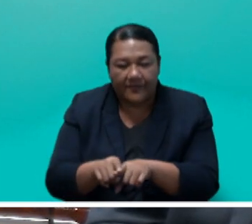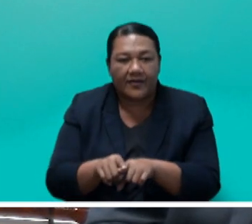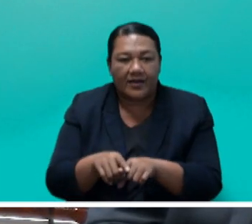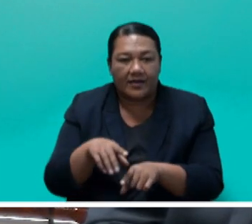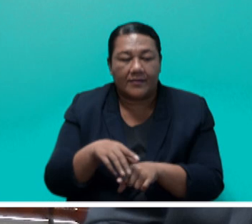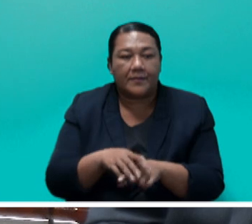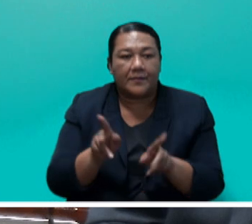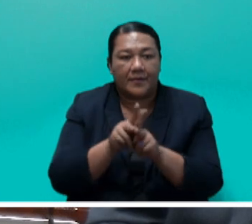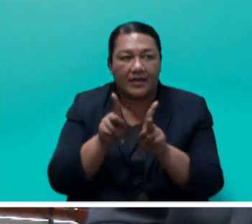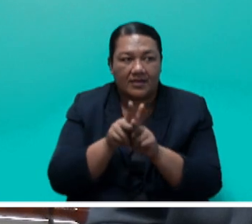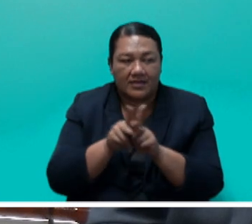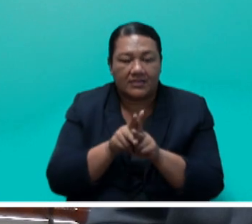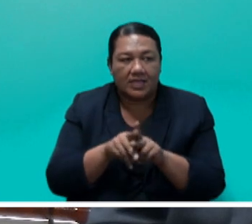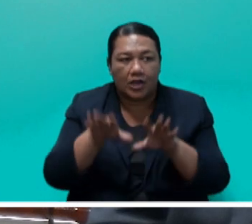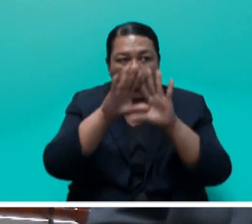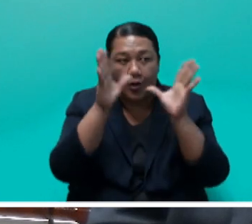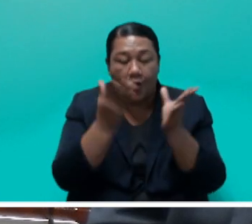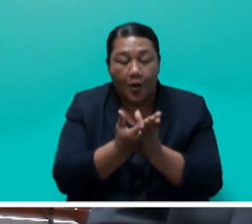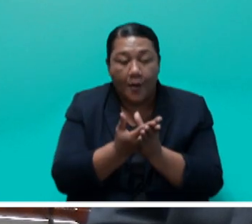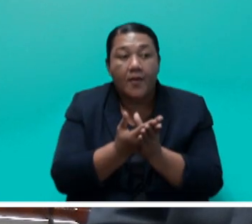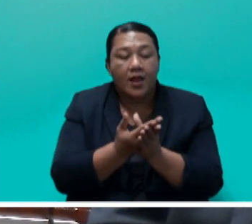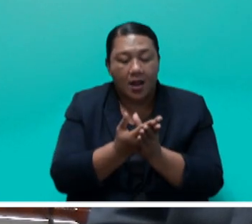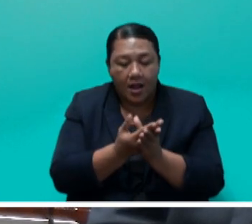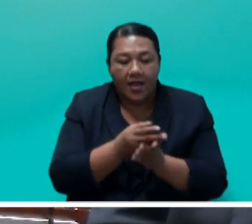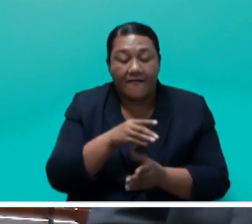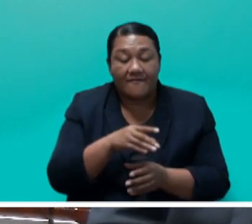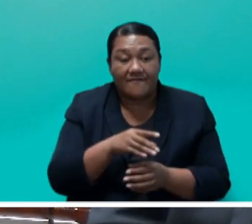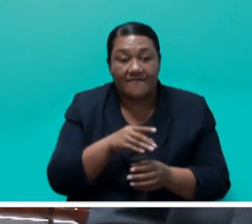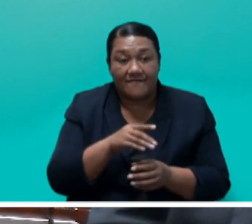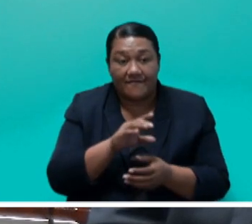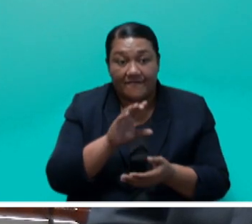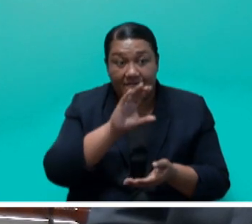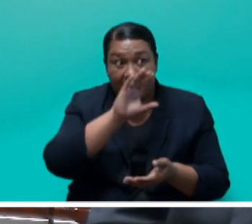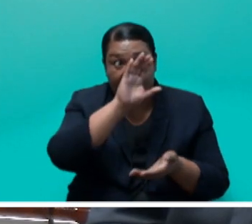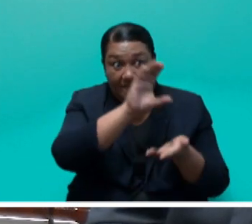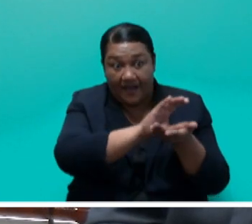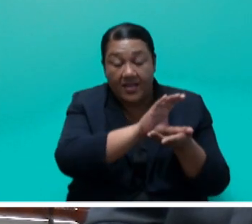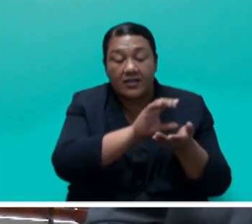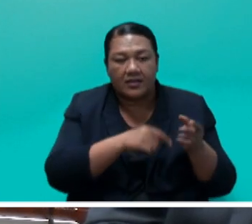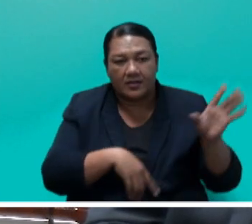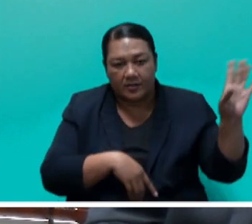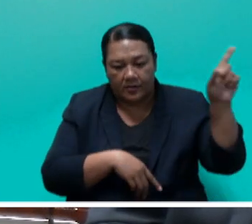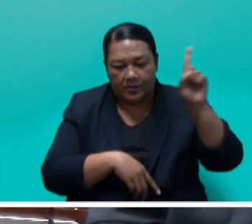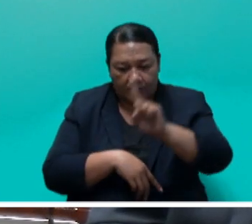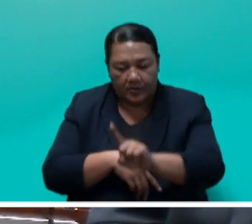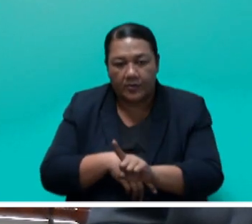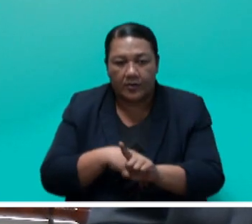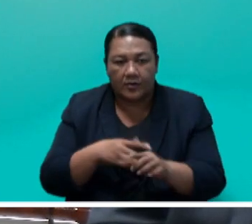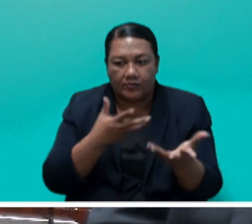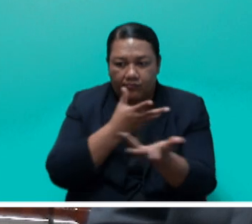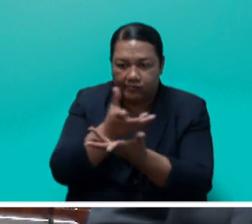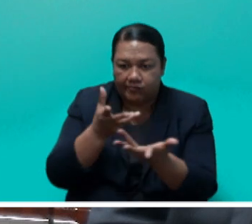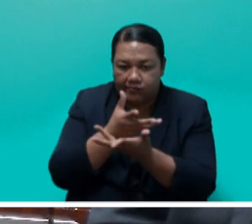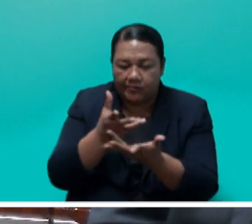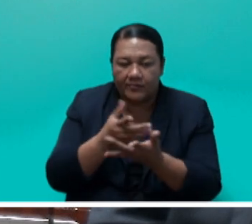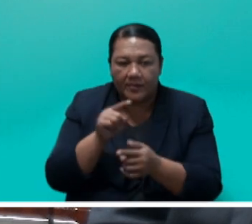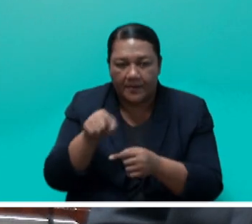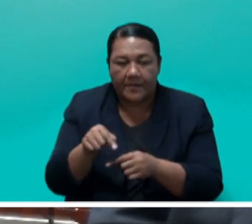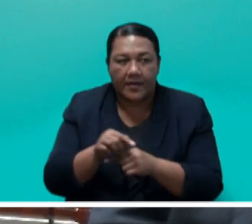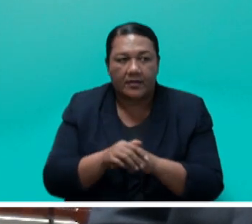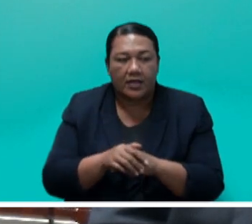RMI Special Envoy for Maritime Decarbonization, His Excellency Ambassador Ishoda, has invited Fiji to join him